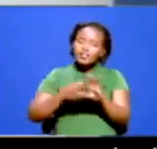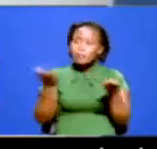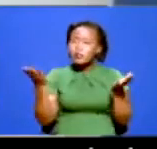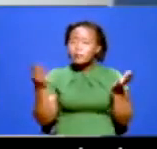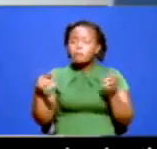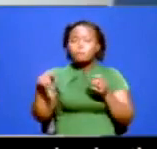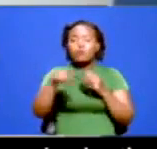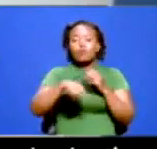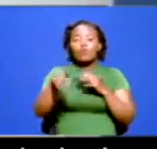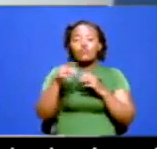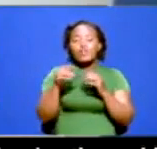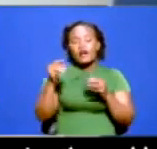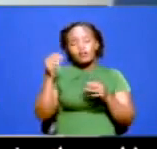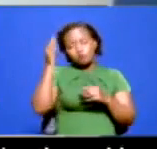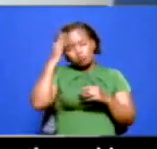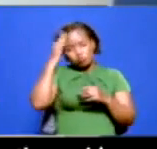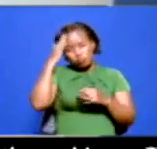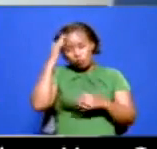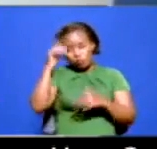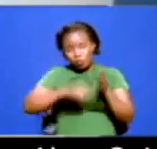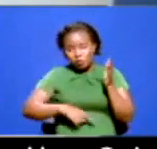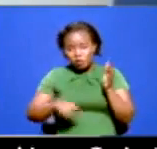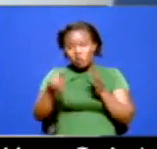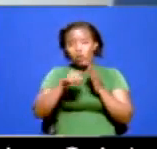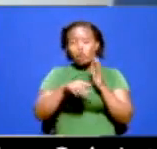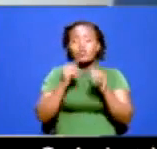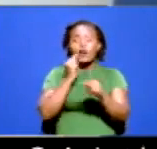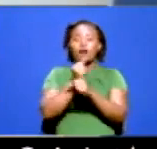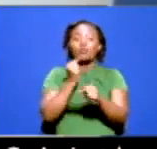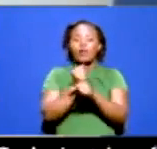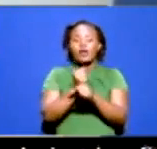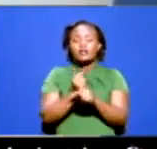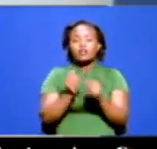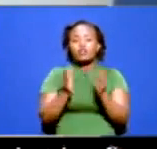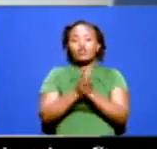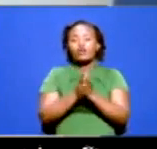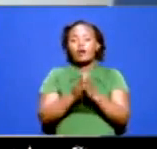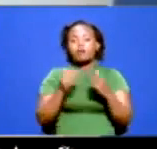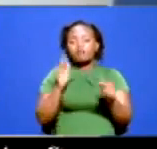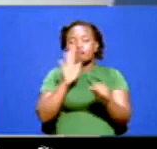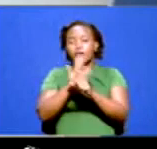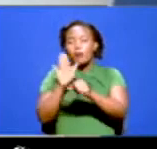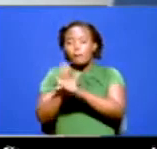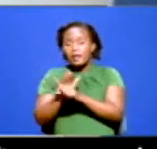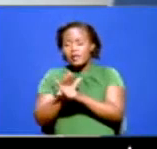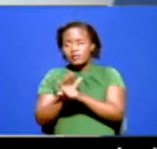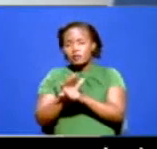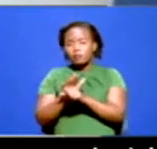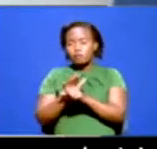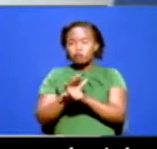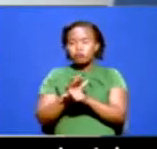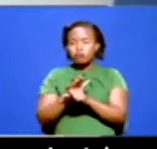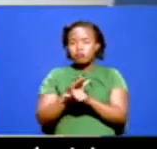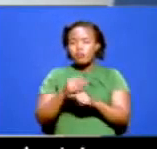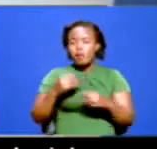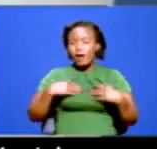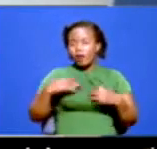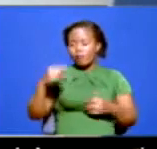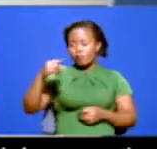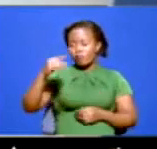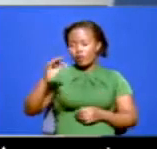on, as you know, we are producing dehydrated vegetables at Gilgil. The Gilgil Food Processing